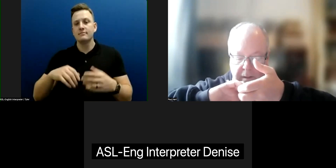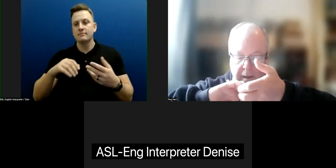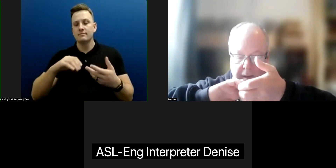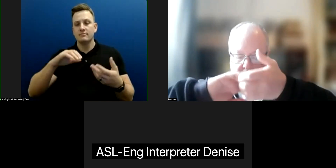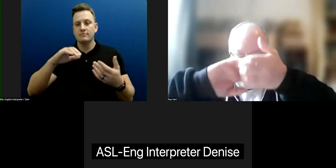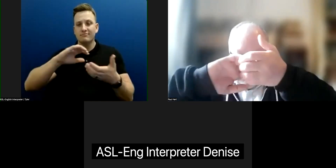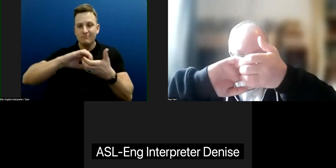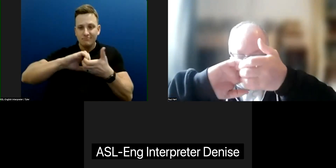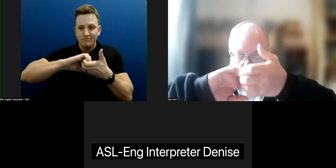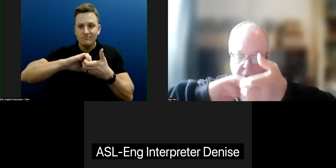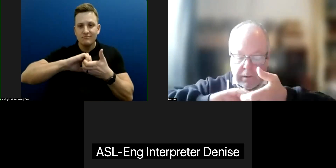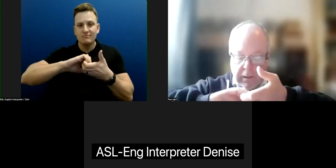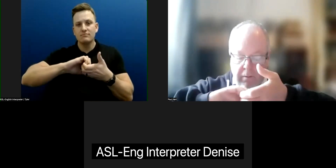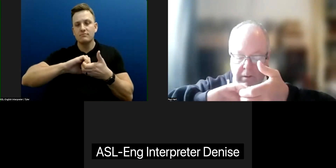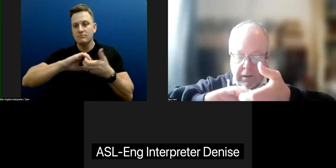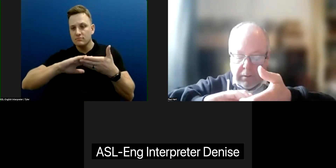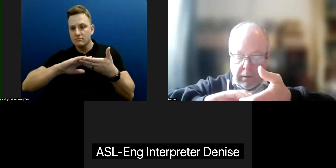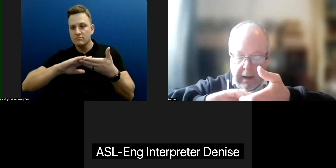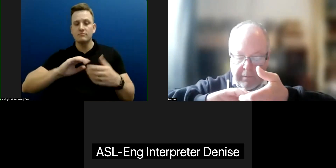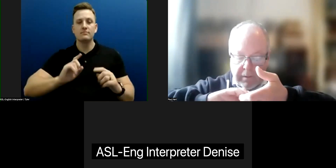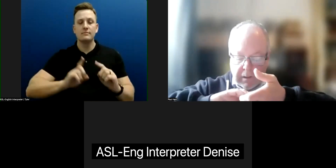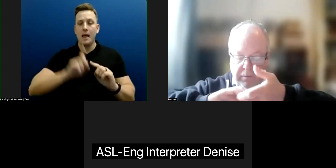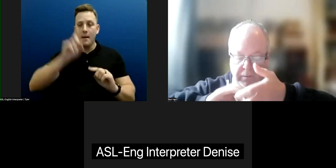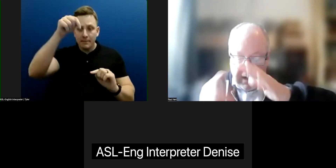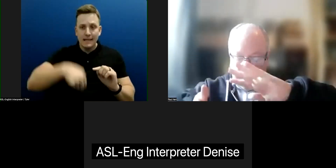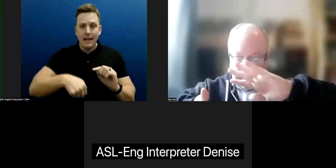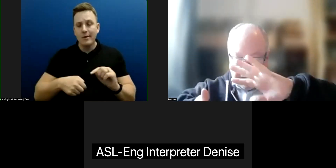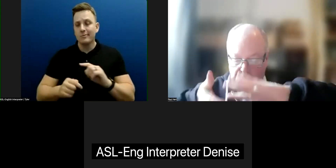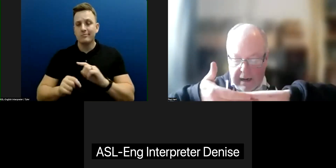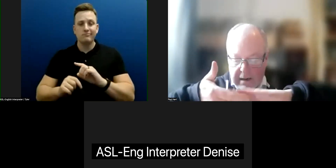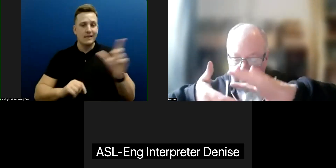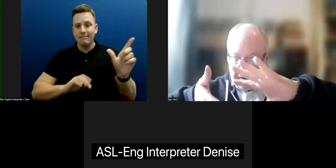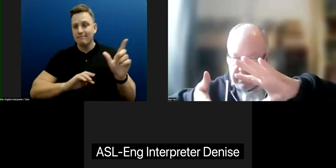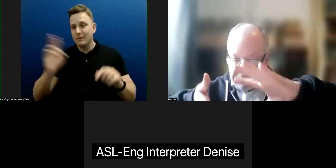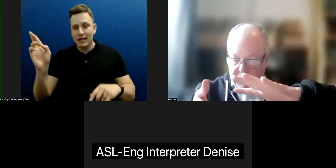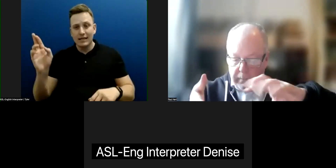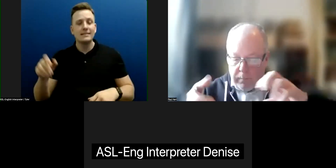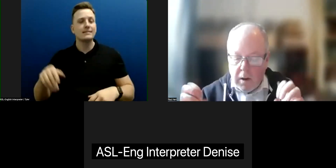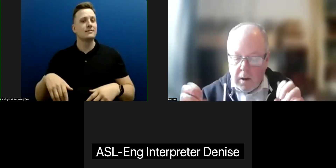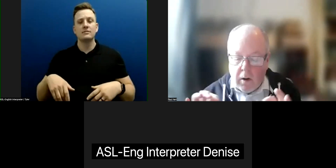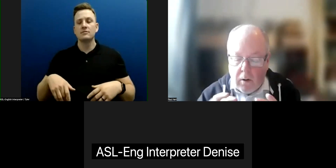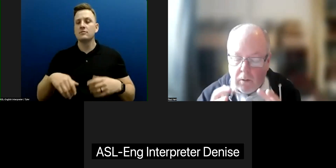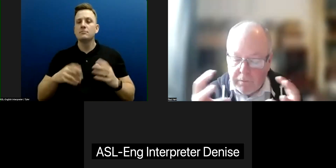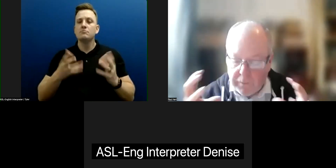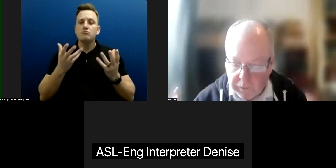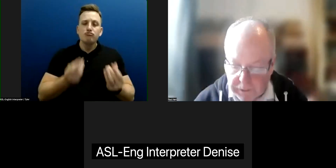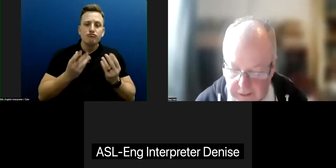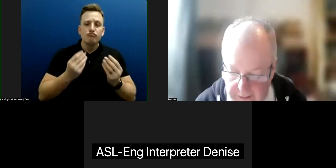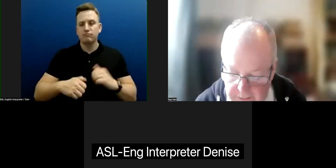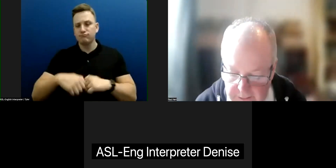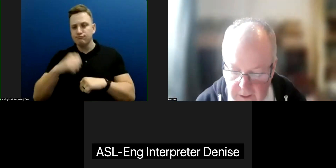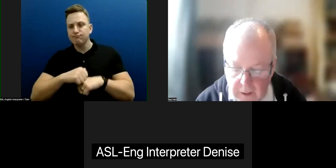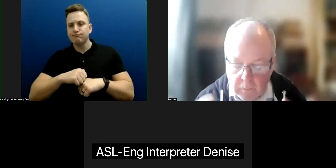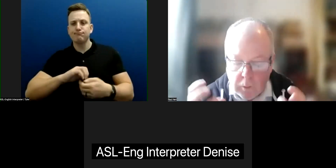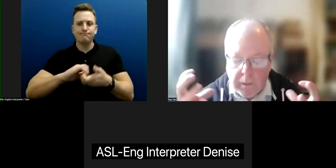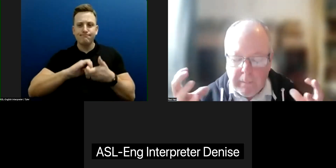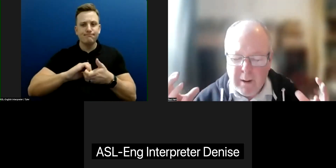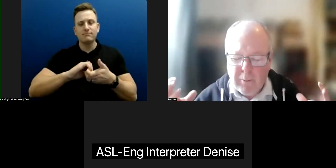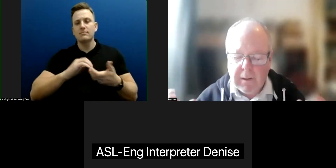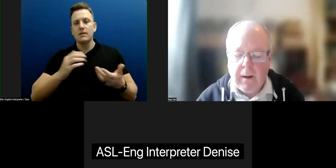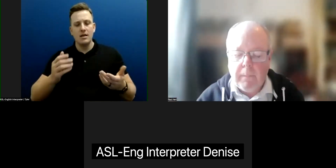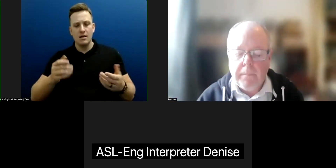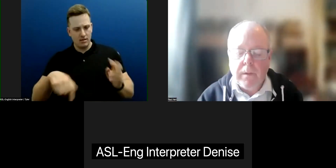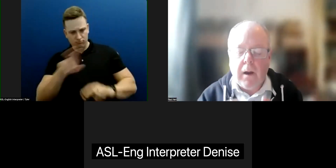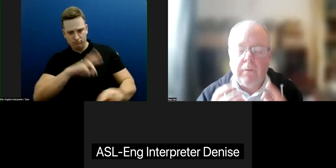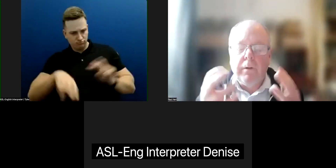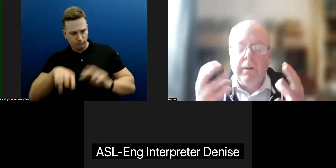fingers, is it going up, is it going down, is it going left, is it going right, is it gentle, is it firm? All of those things will be